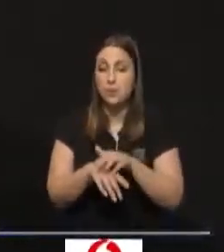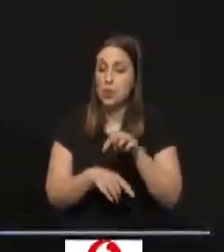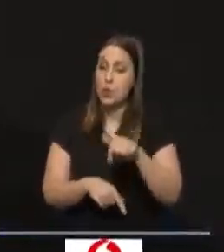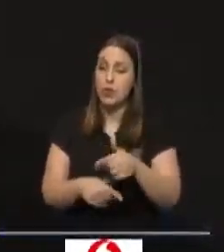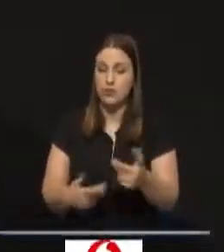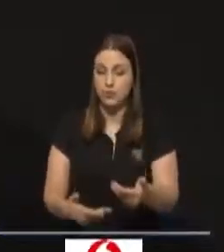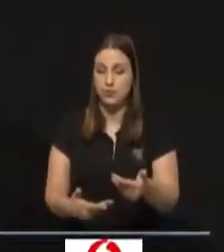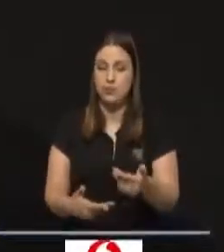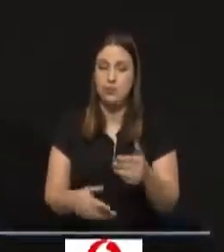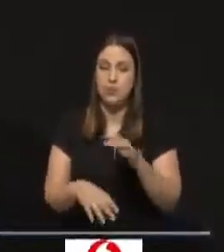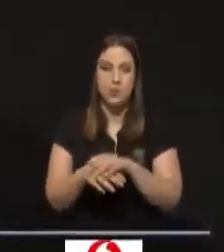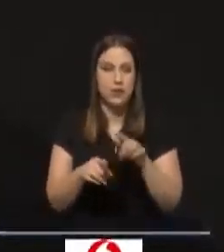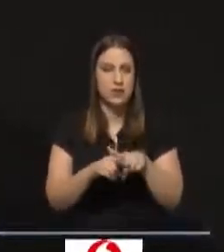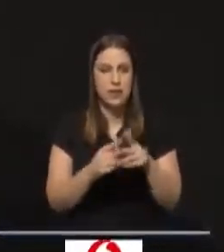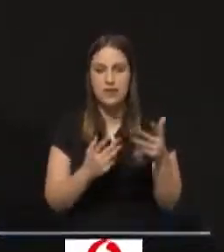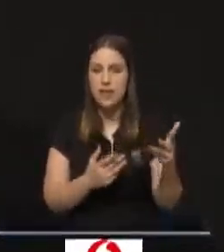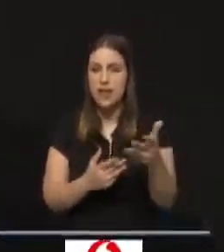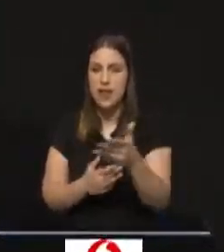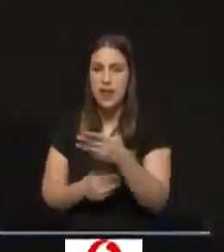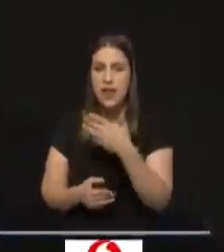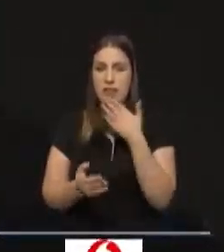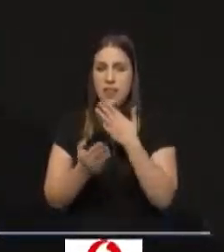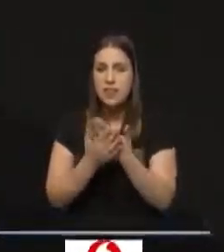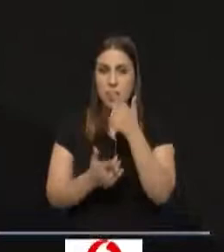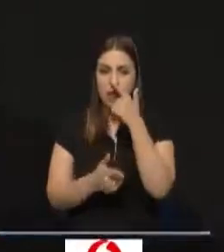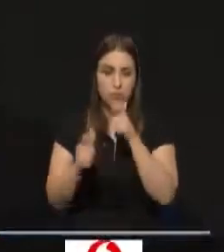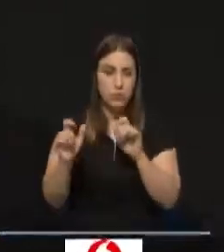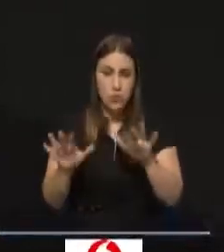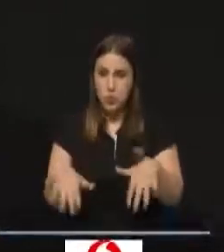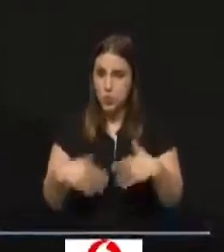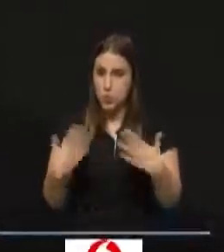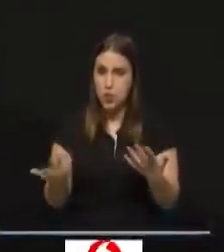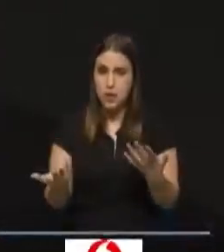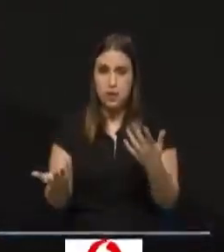retaining it, because now through the tools that exist,